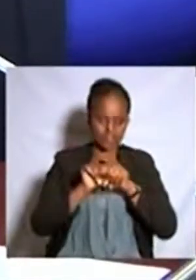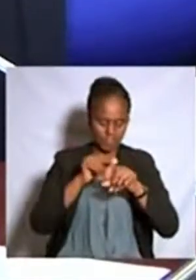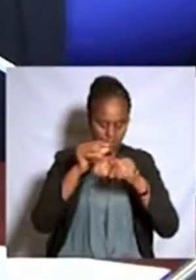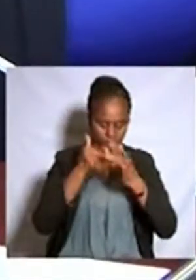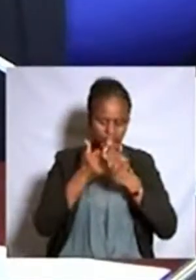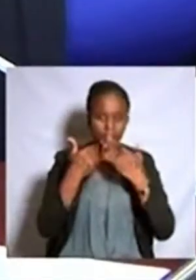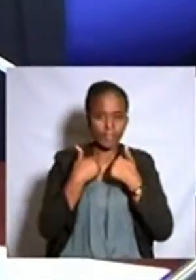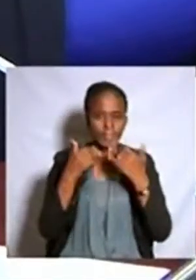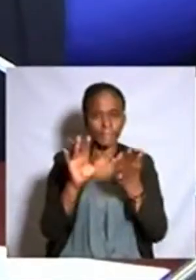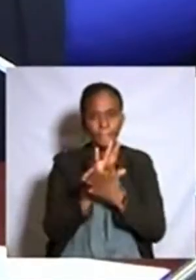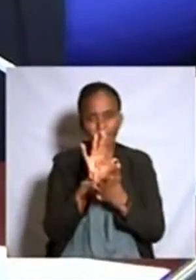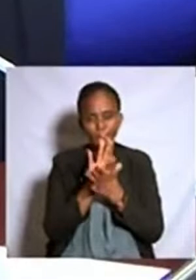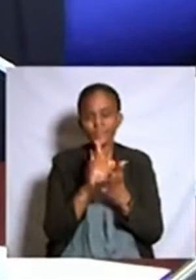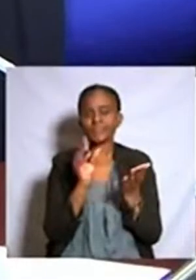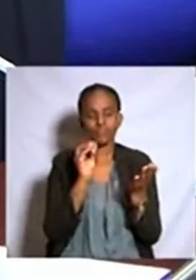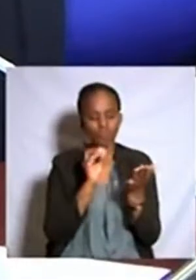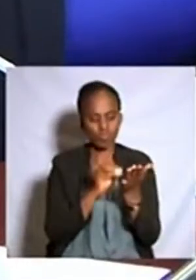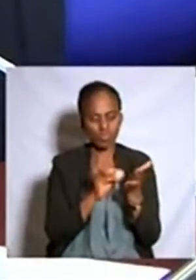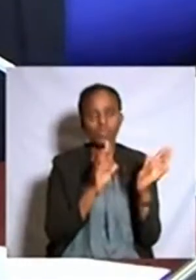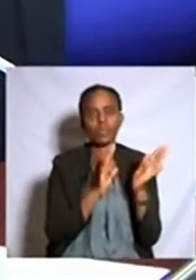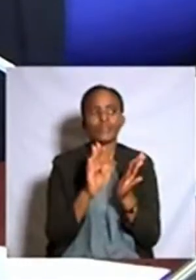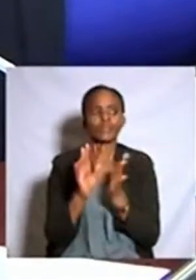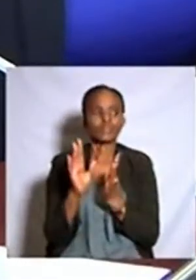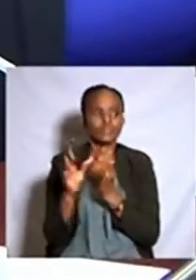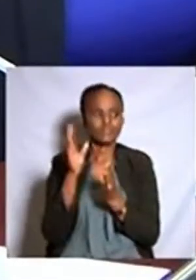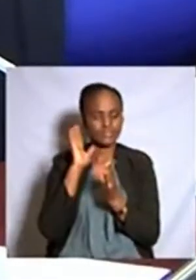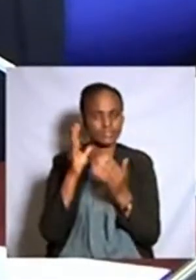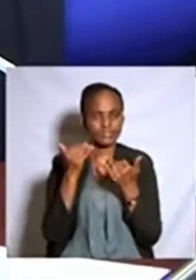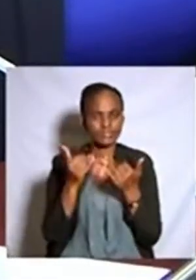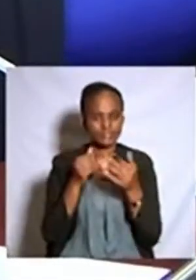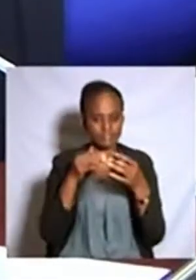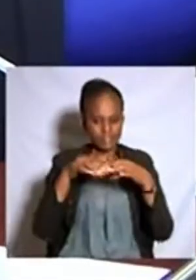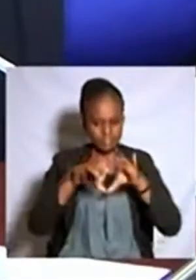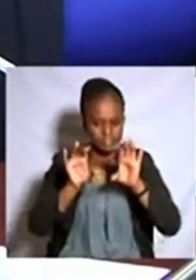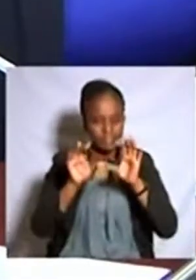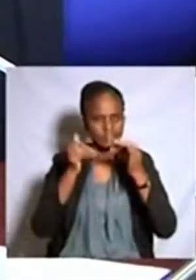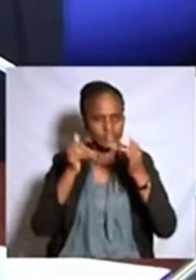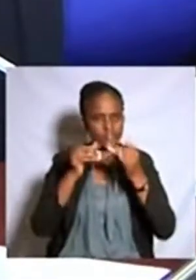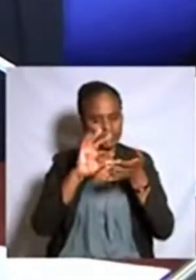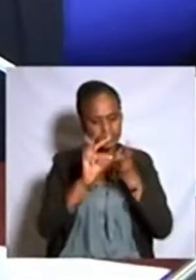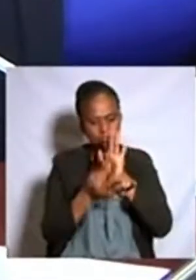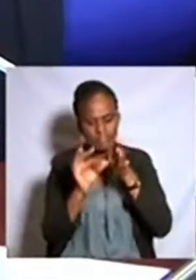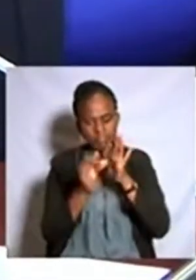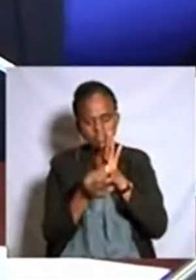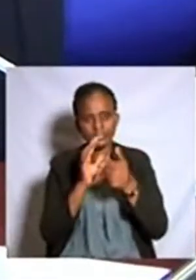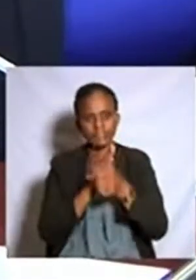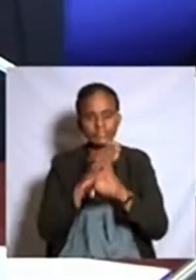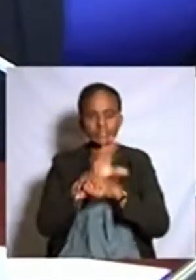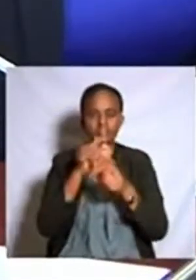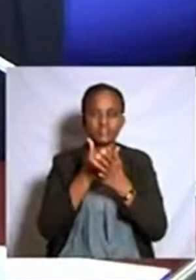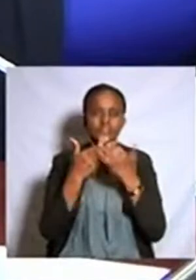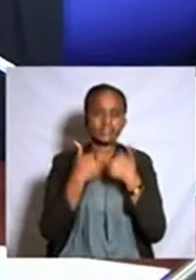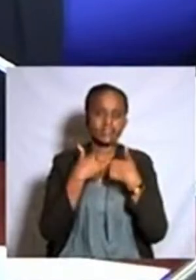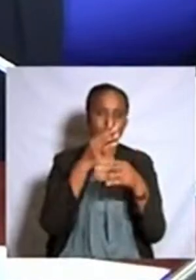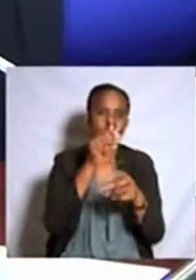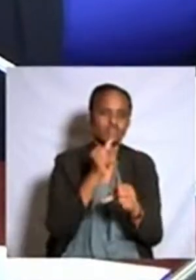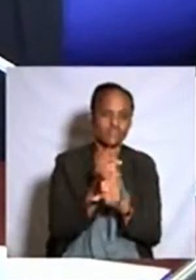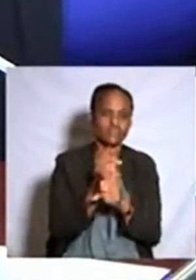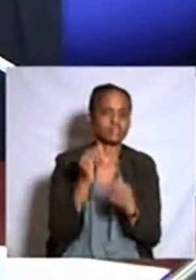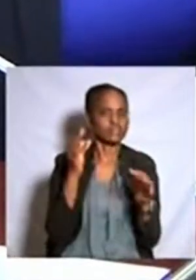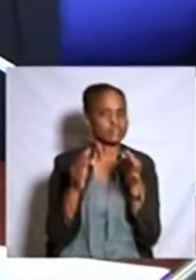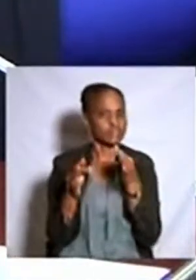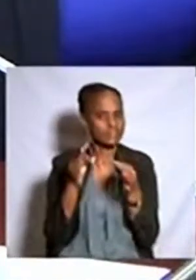conveyancing document are in place. They will be proceeding to file once they've obtained probate and court